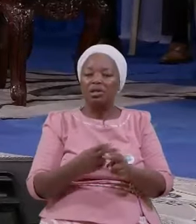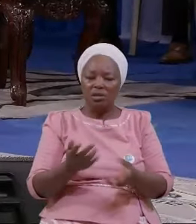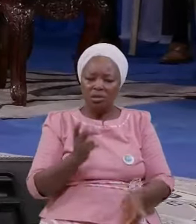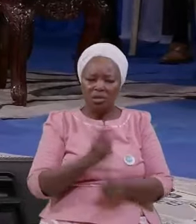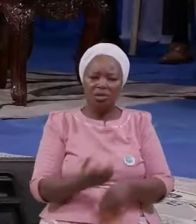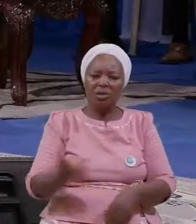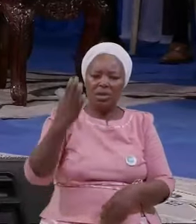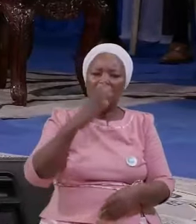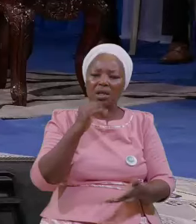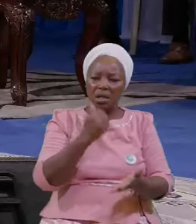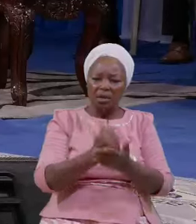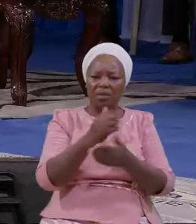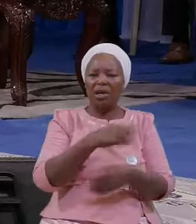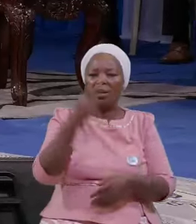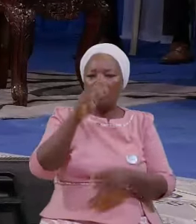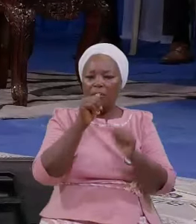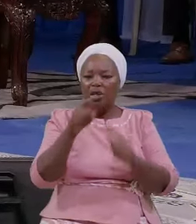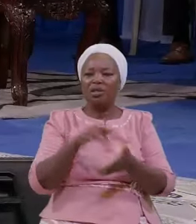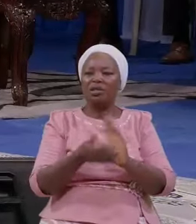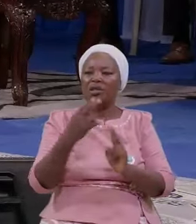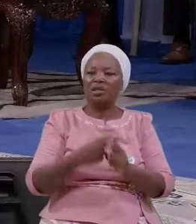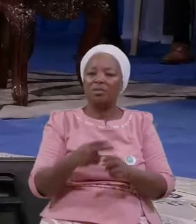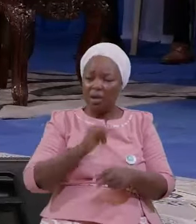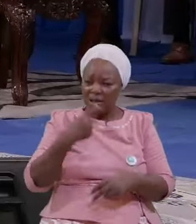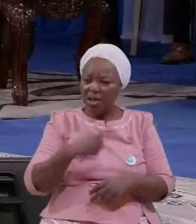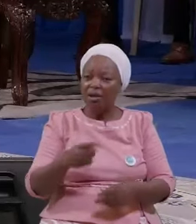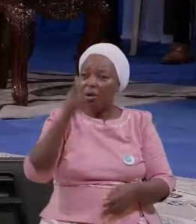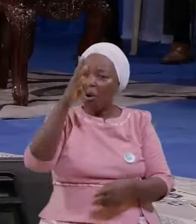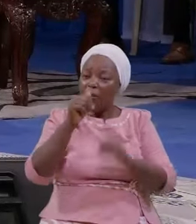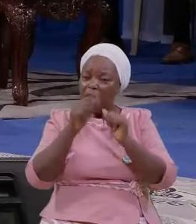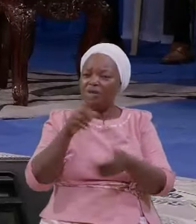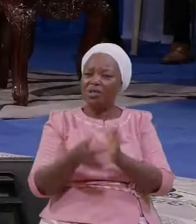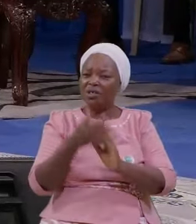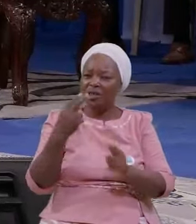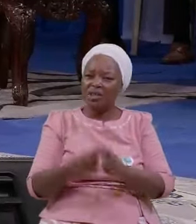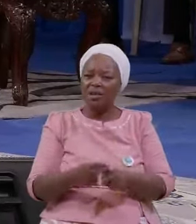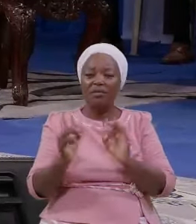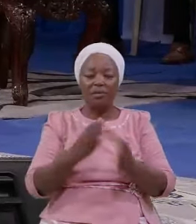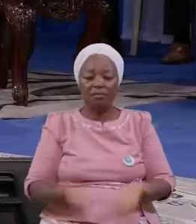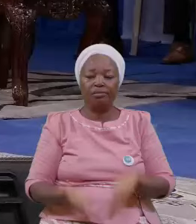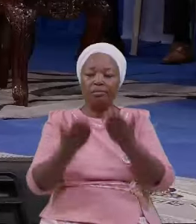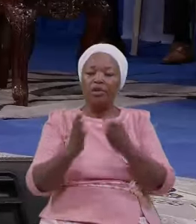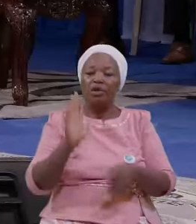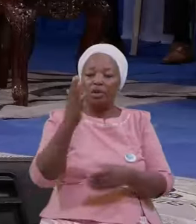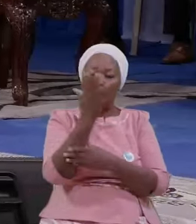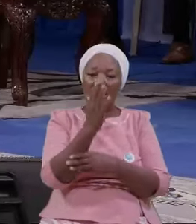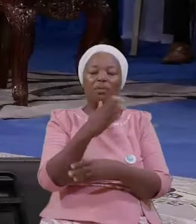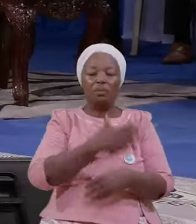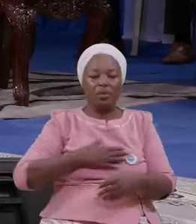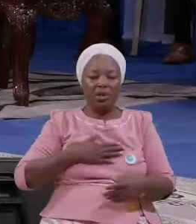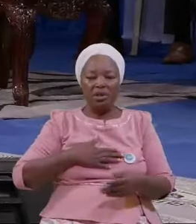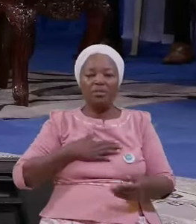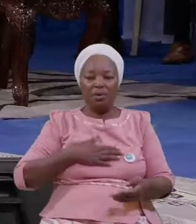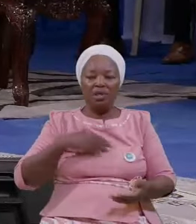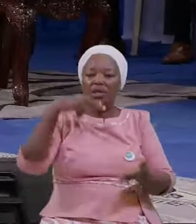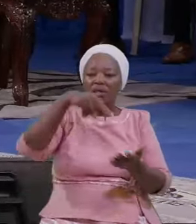you. I said, God bless you. If you are raising up your hand, you'll stand up where you